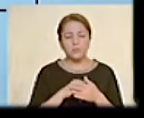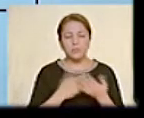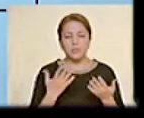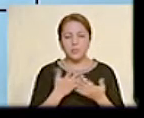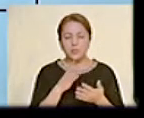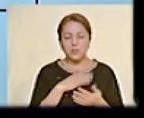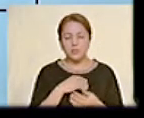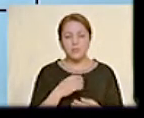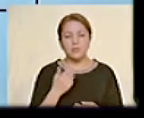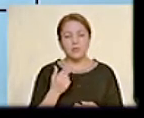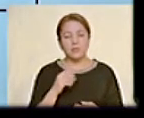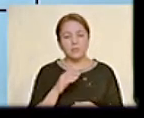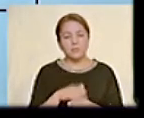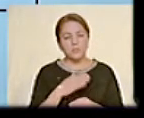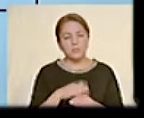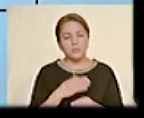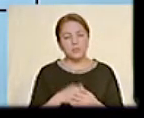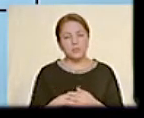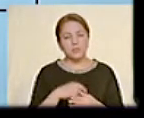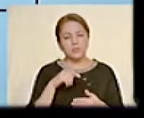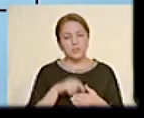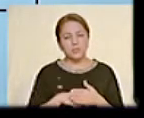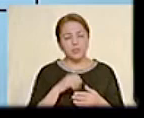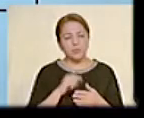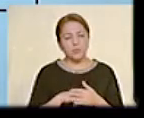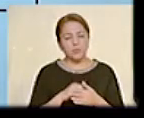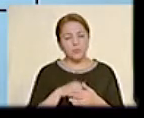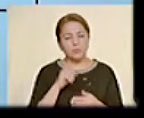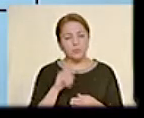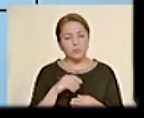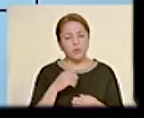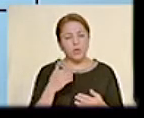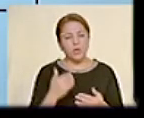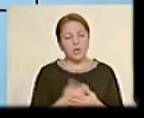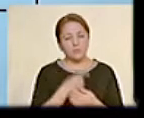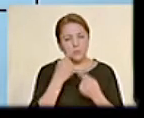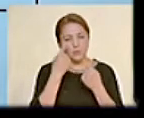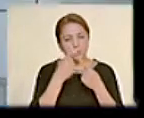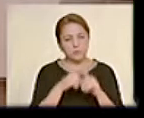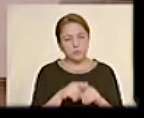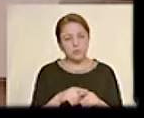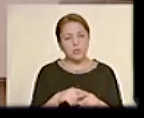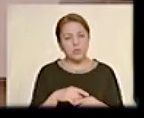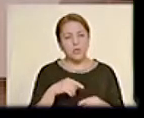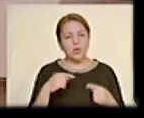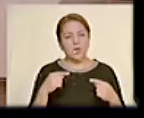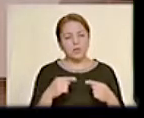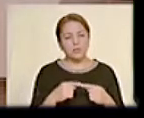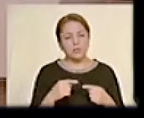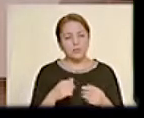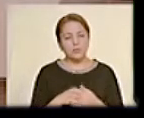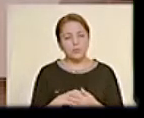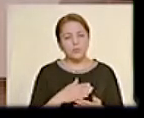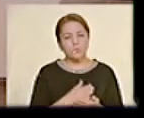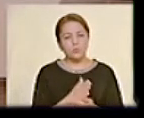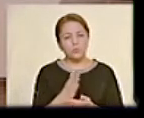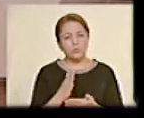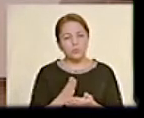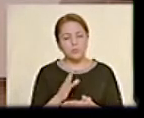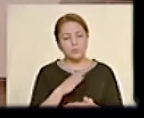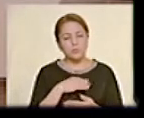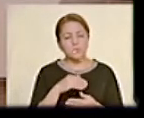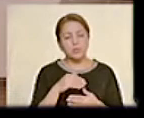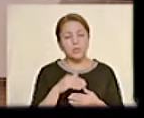Ha, barakalla. Demak, ichki omillar bu axborot texnologiyalarining aynan usullari bo'lsa,